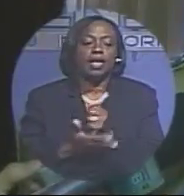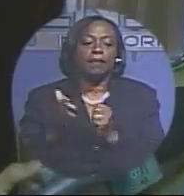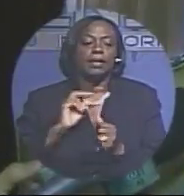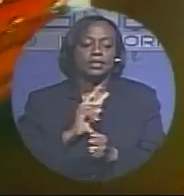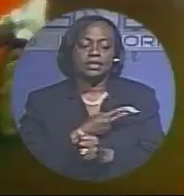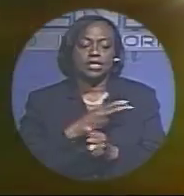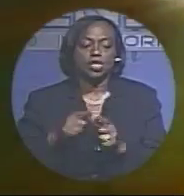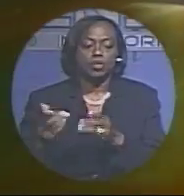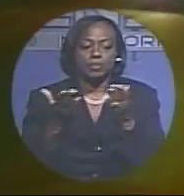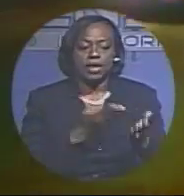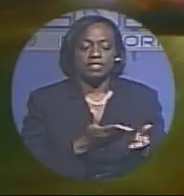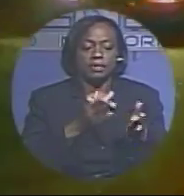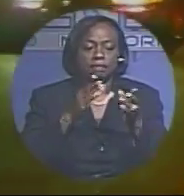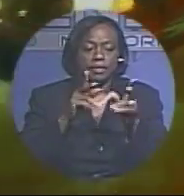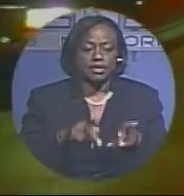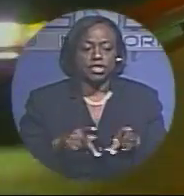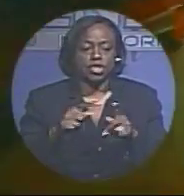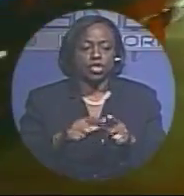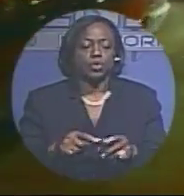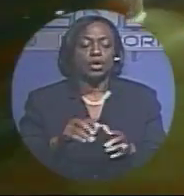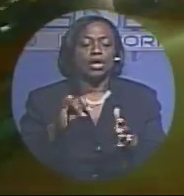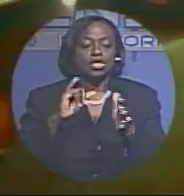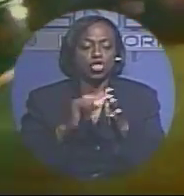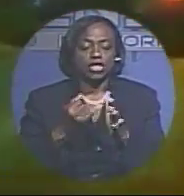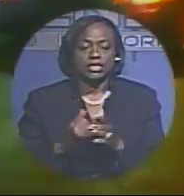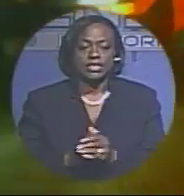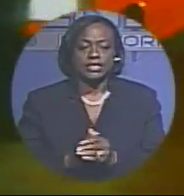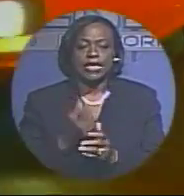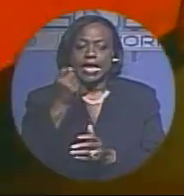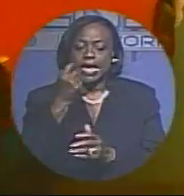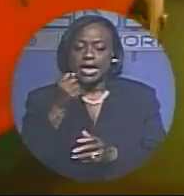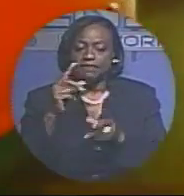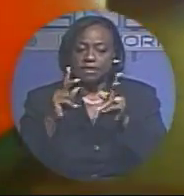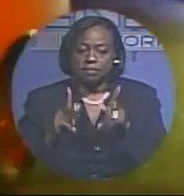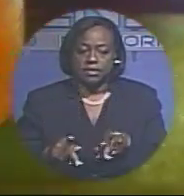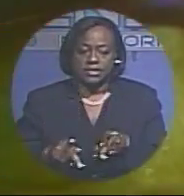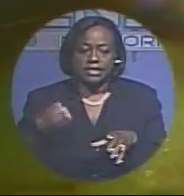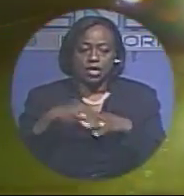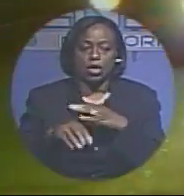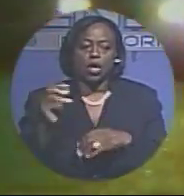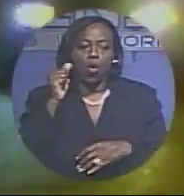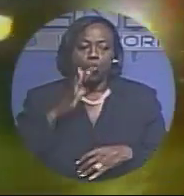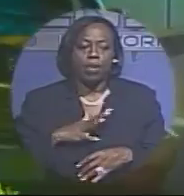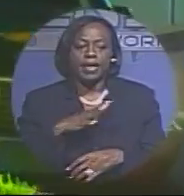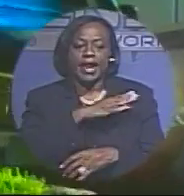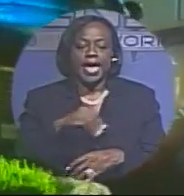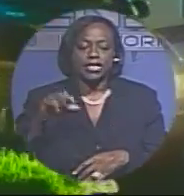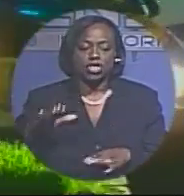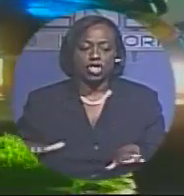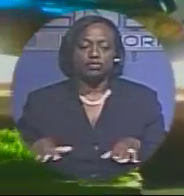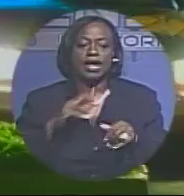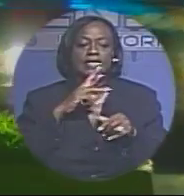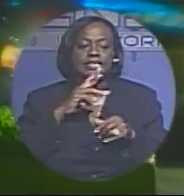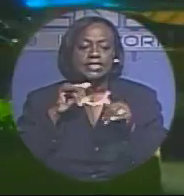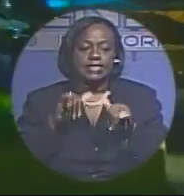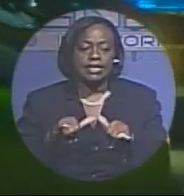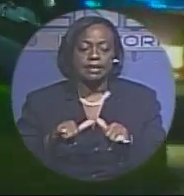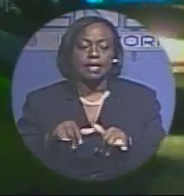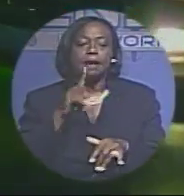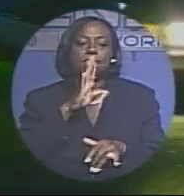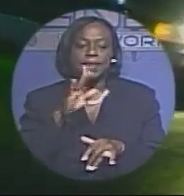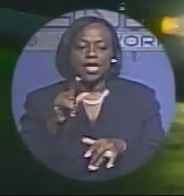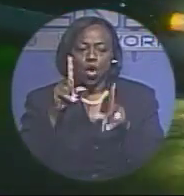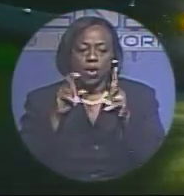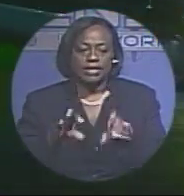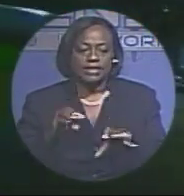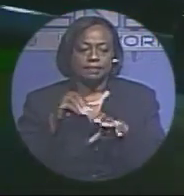to justice. The 11 survivors, including women and children, are still being held and questioned at the police station in Marsh Harbor, Abaco. Meantime, the